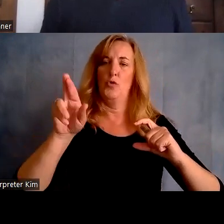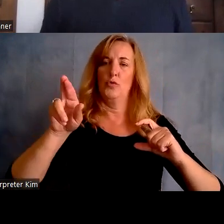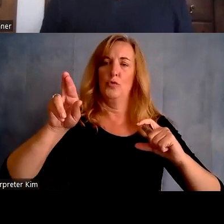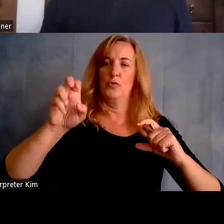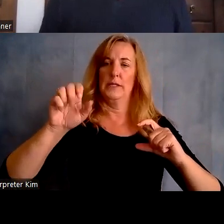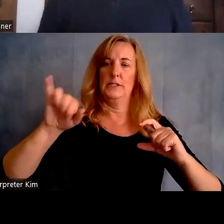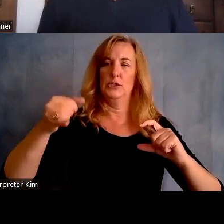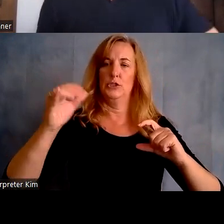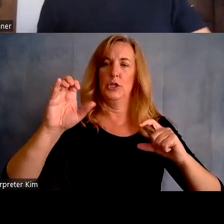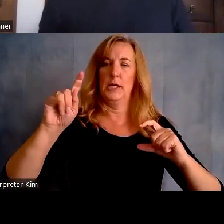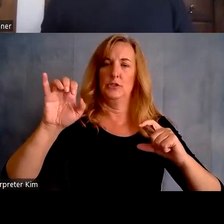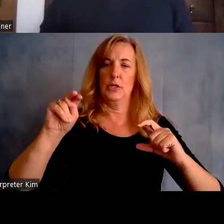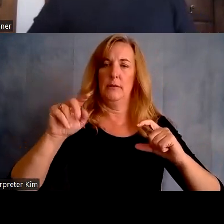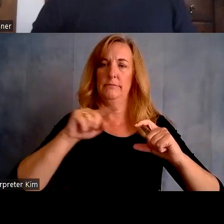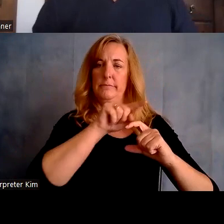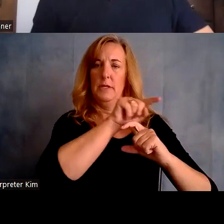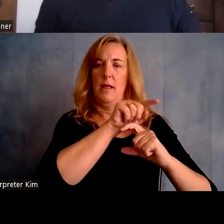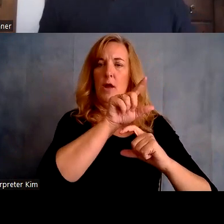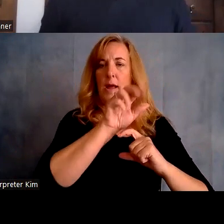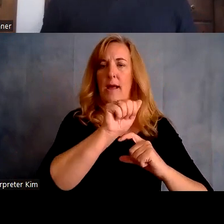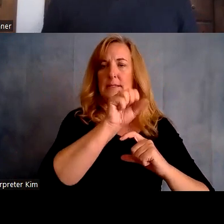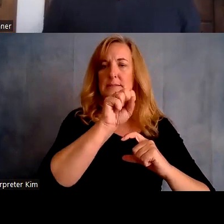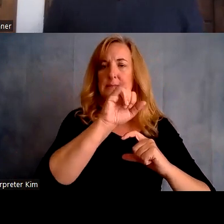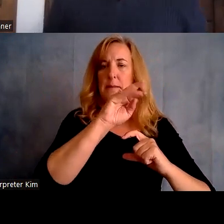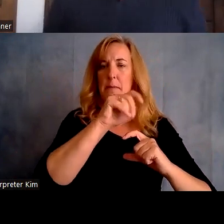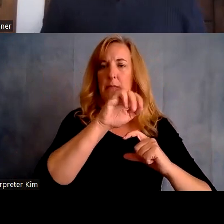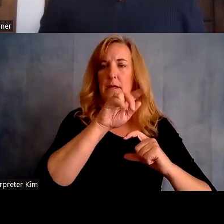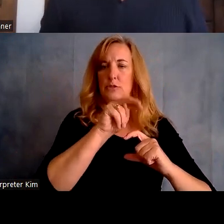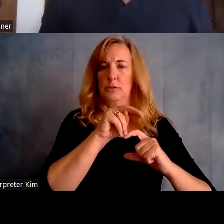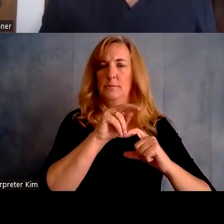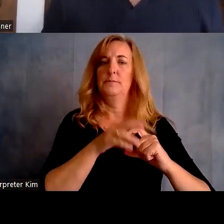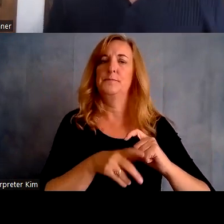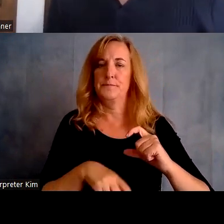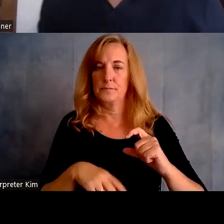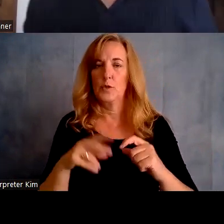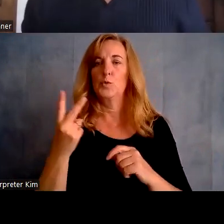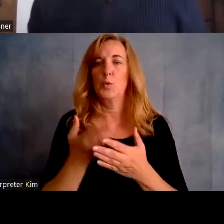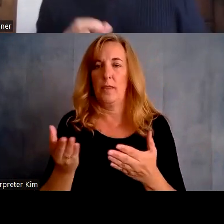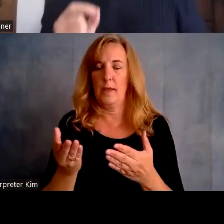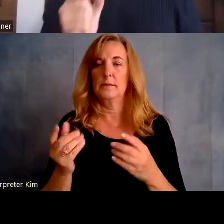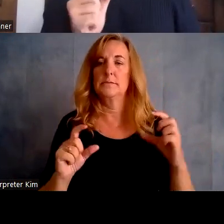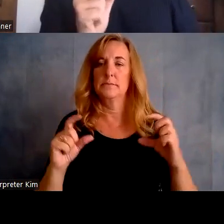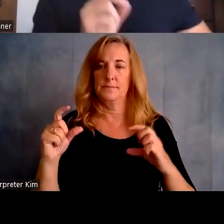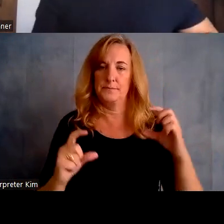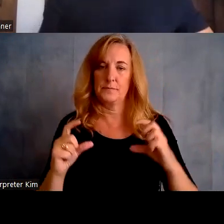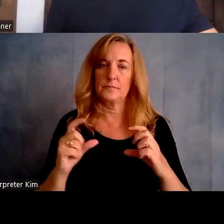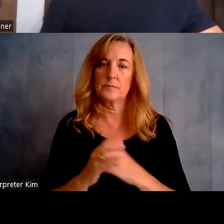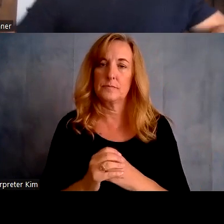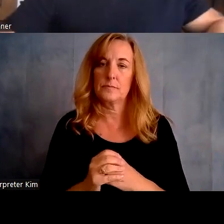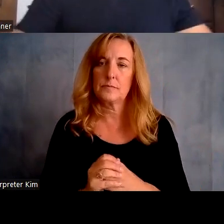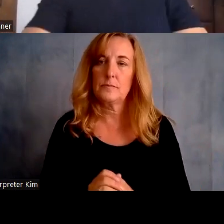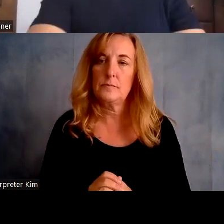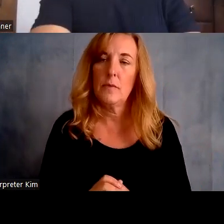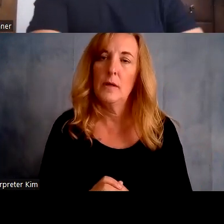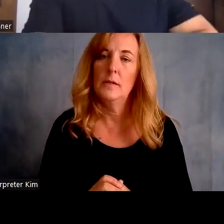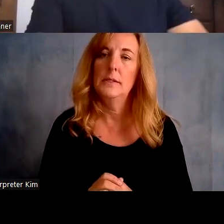it says assimilation. And these are two of the things that hospitality is addressing, true Christian hospitality.